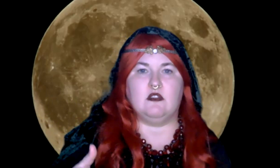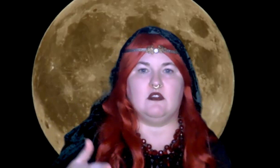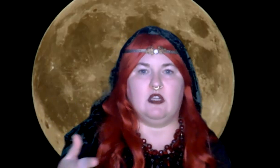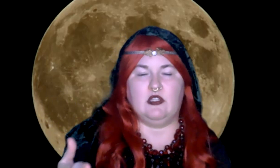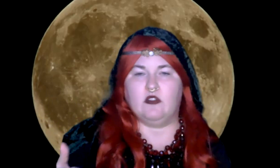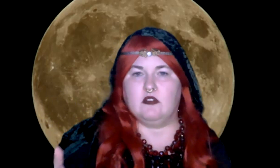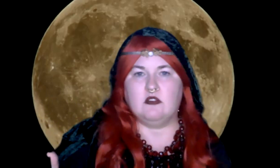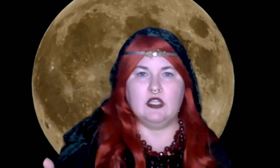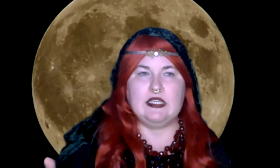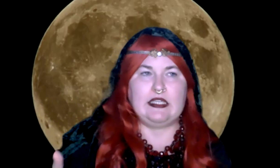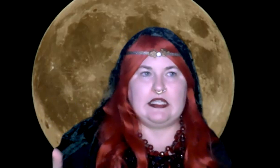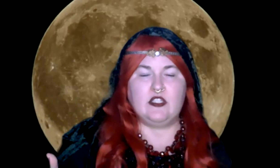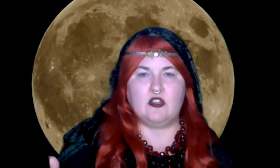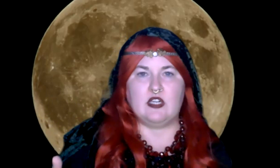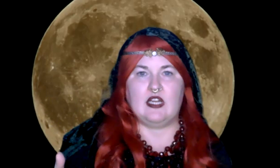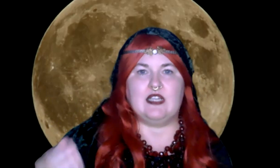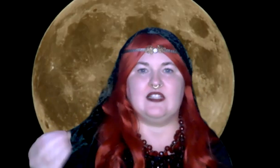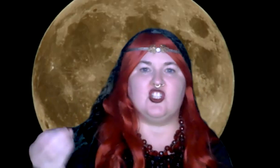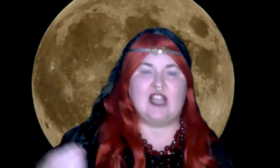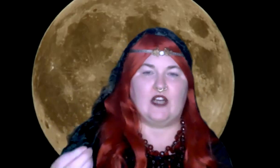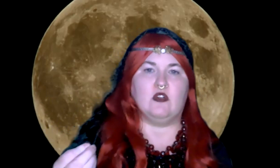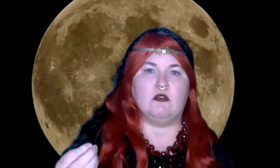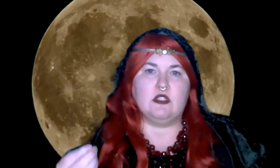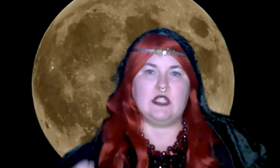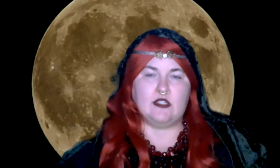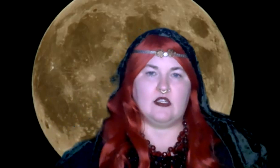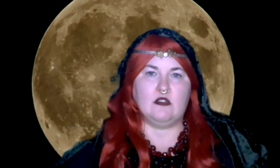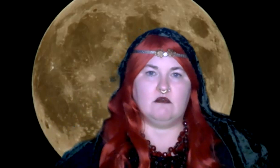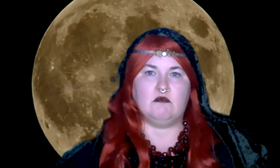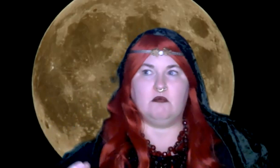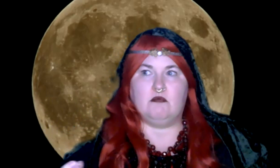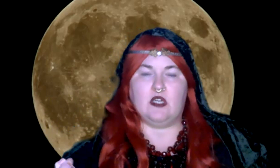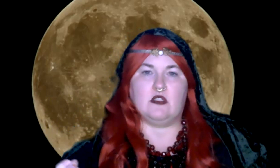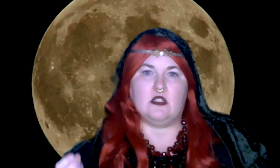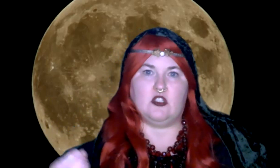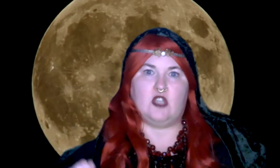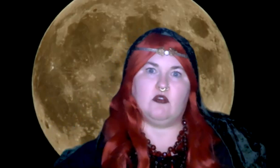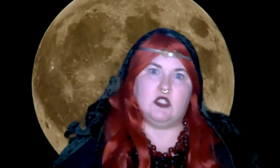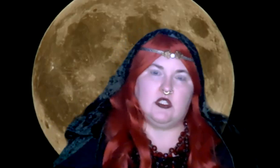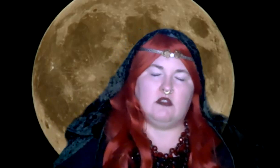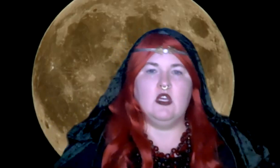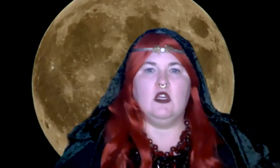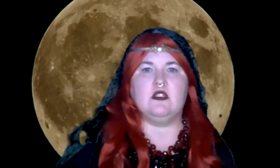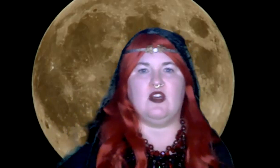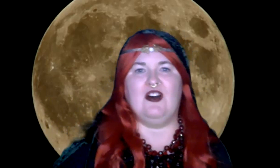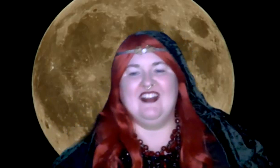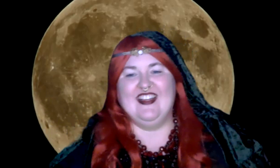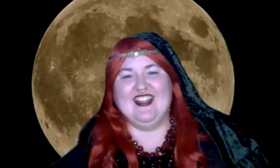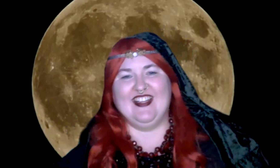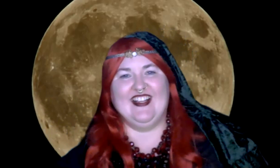just a little easier to connect in the shadow season because it's the shadow season.